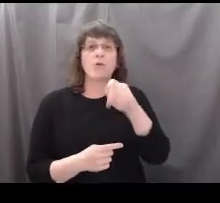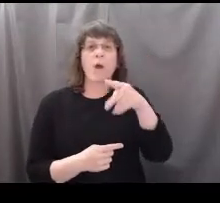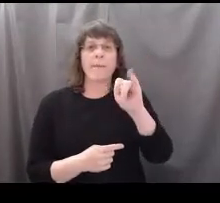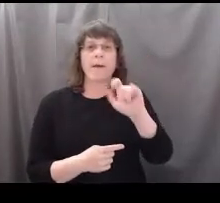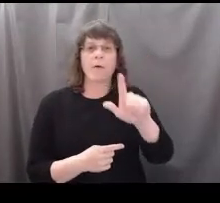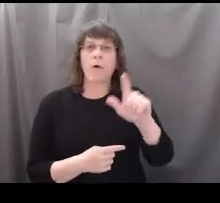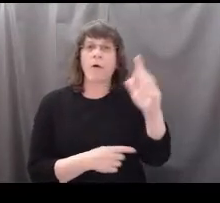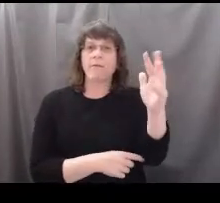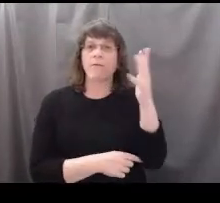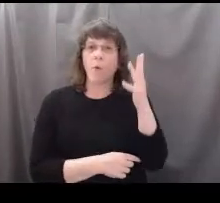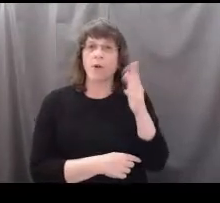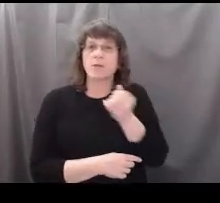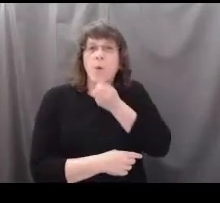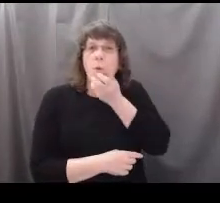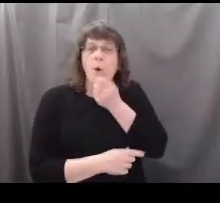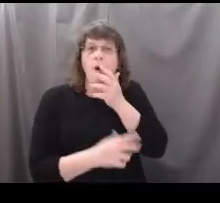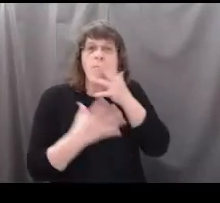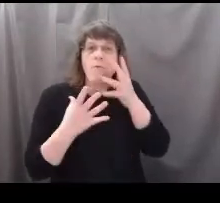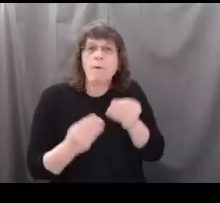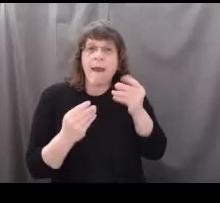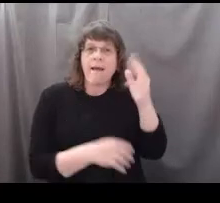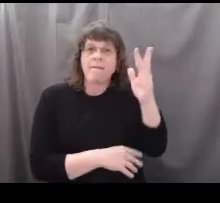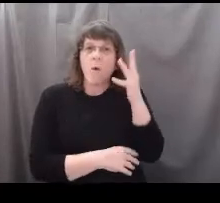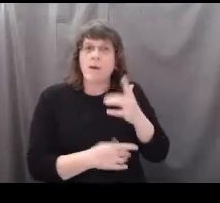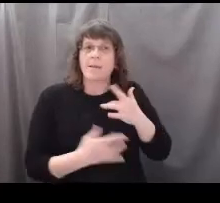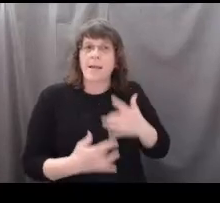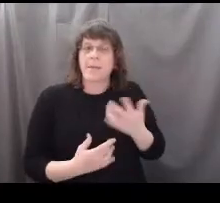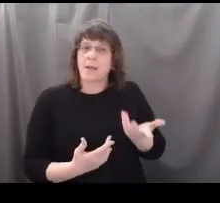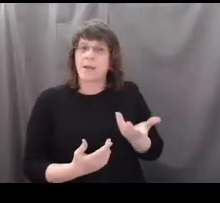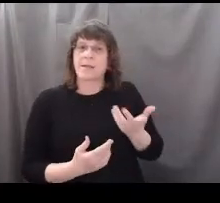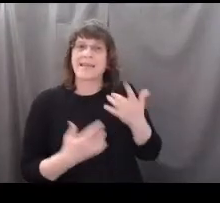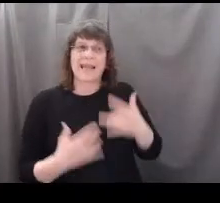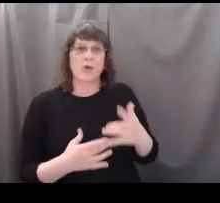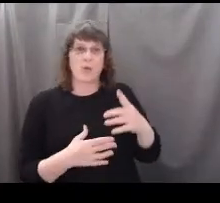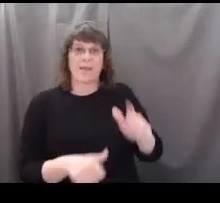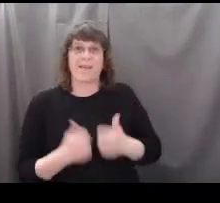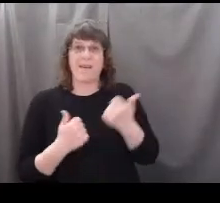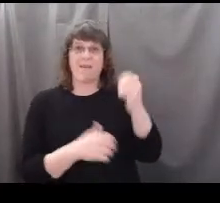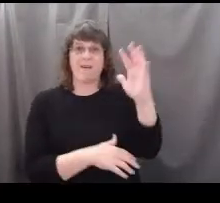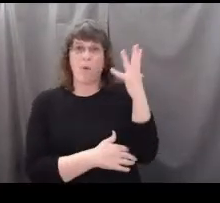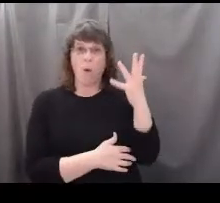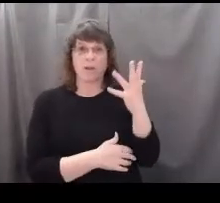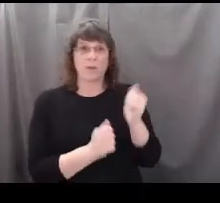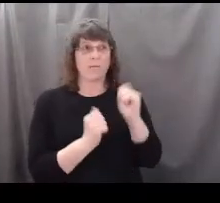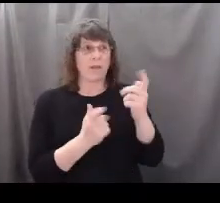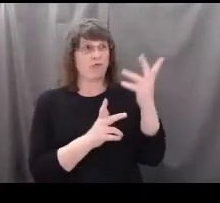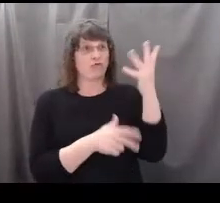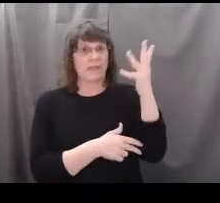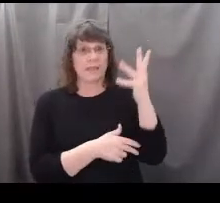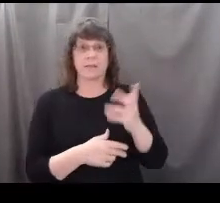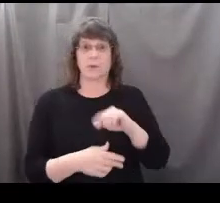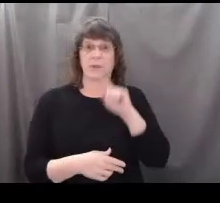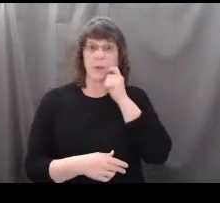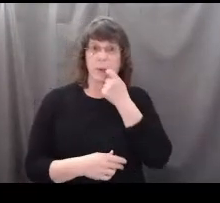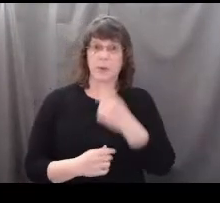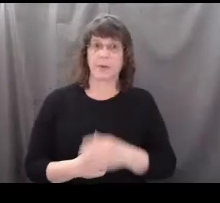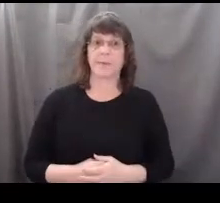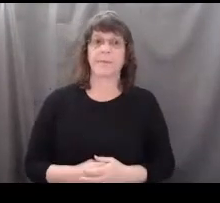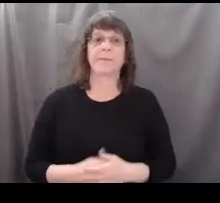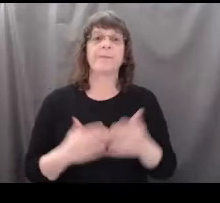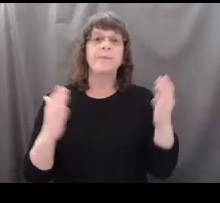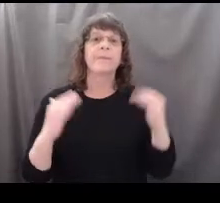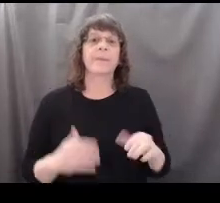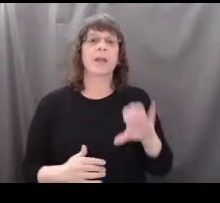their natural habitat. So they usually live in forests around a bunch of trees, which is really cool. And